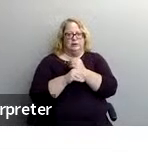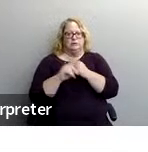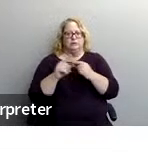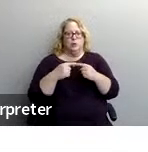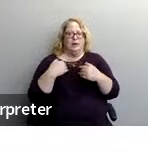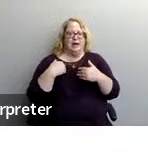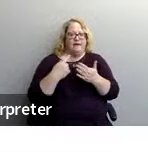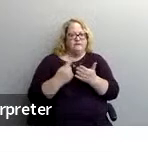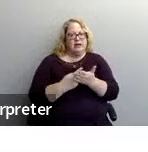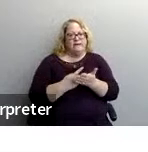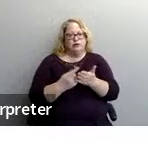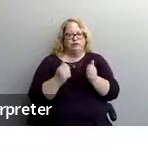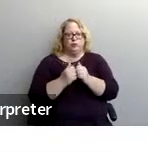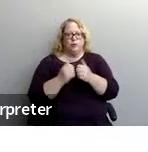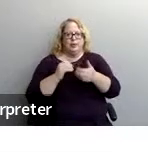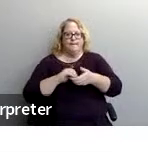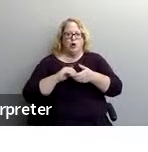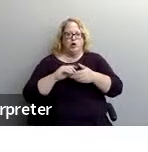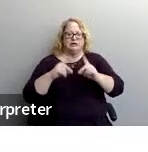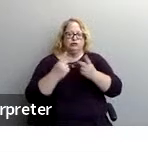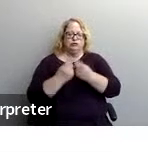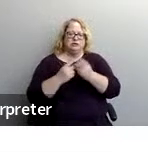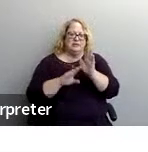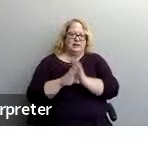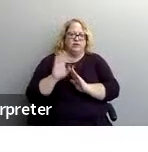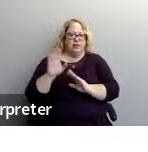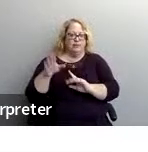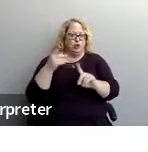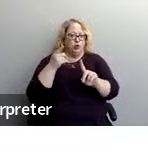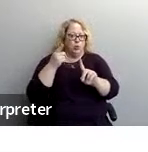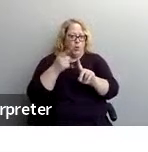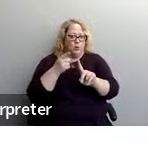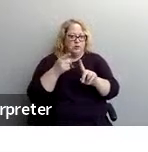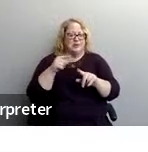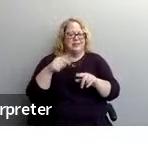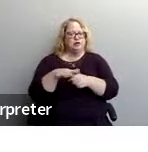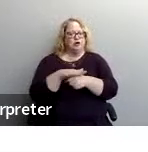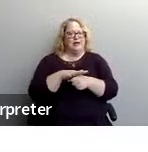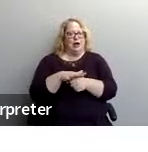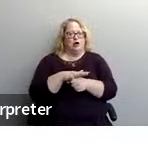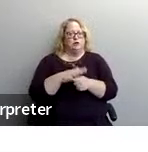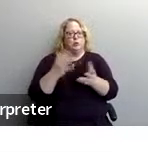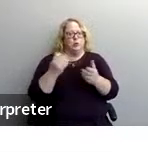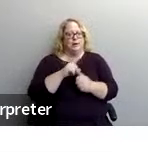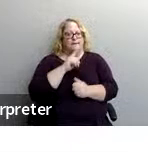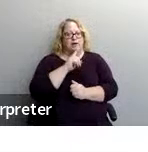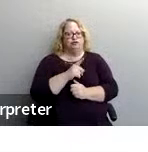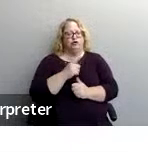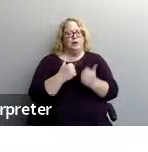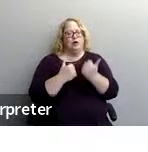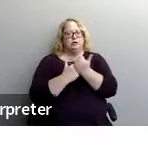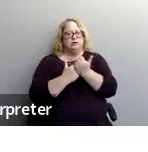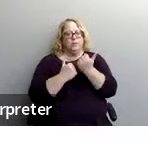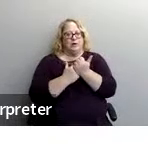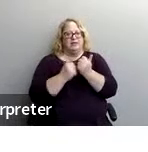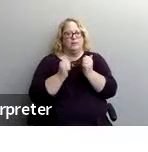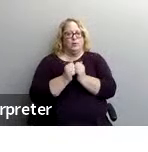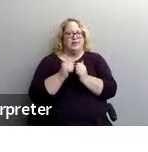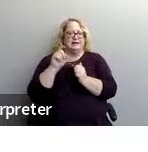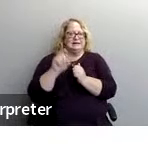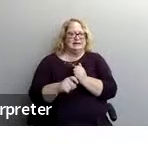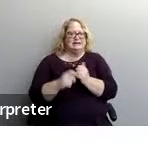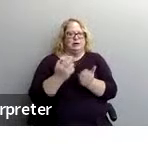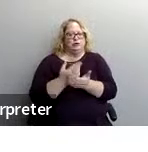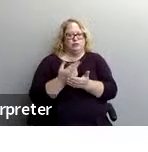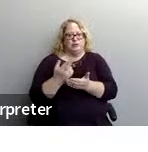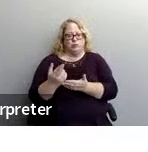we have conversations with partner districts and they develop their goals, these are areas that we want to ensure that we're supporting them with the